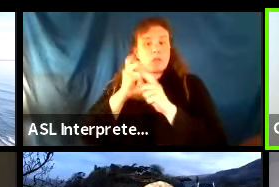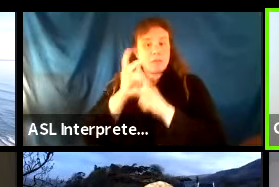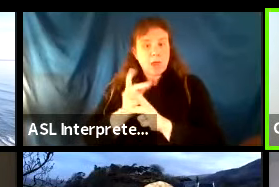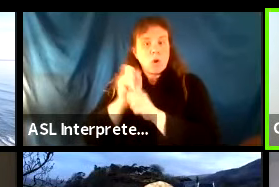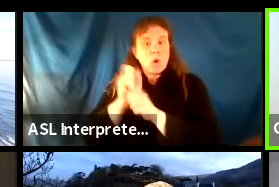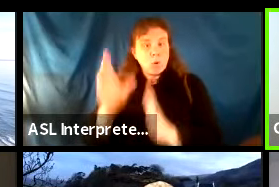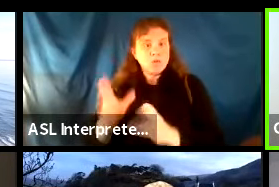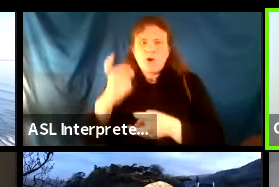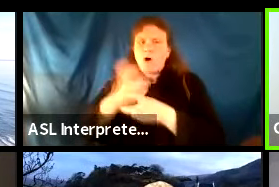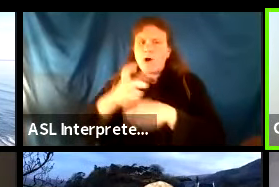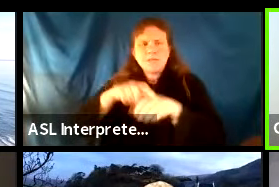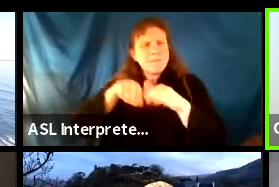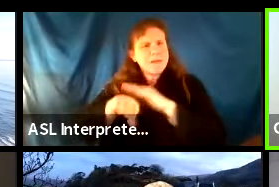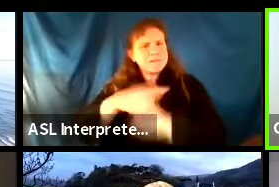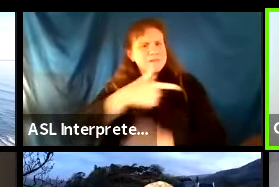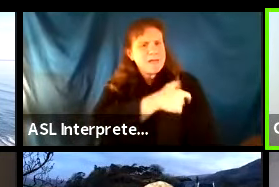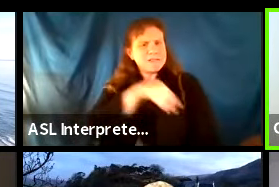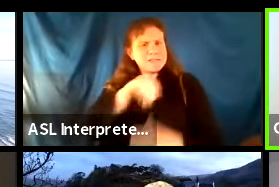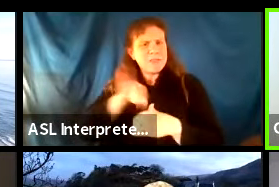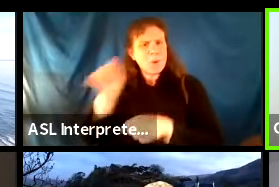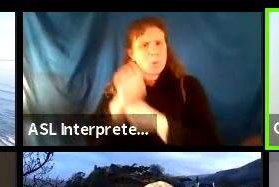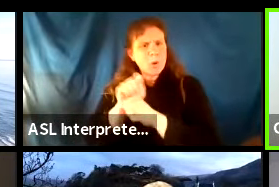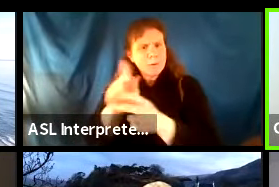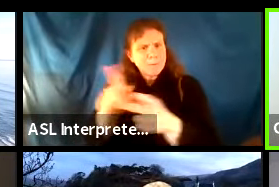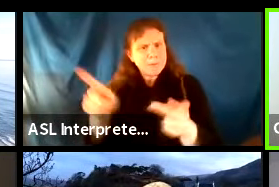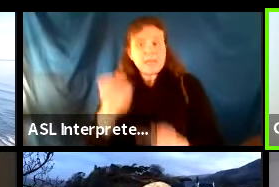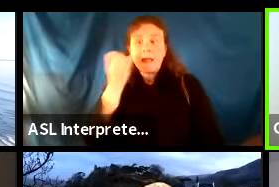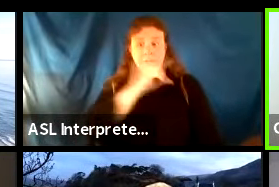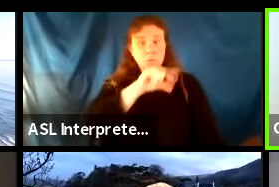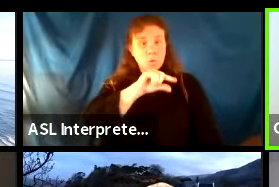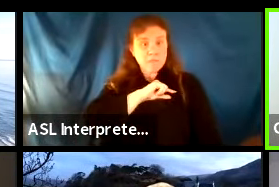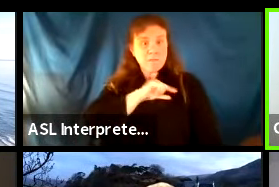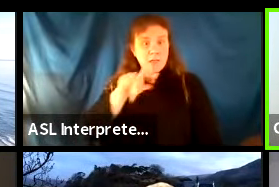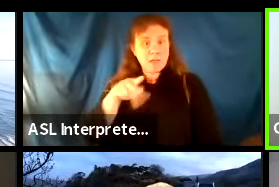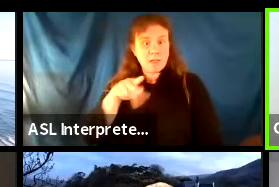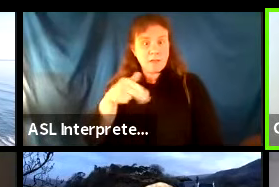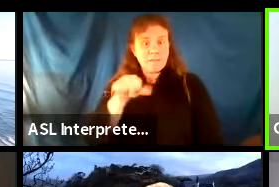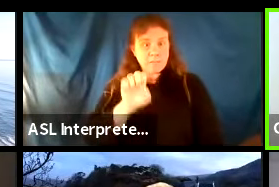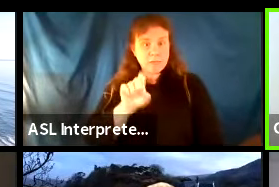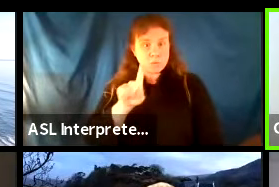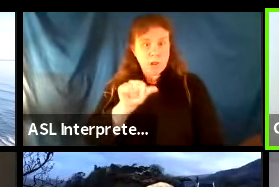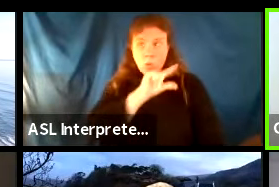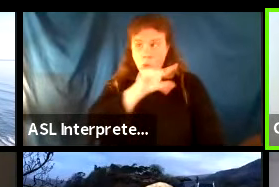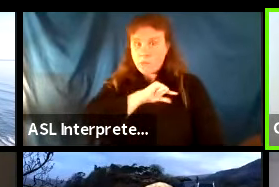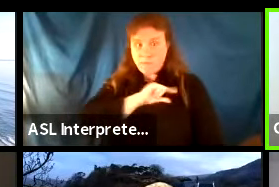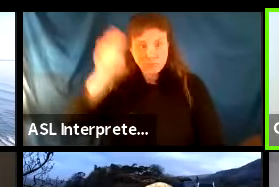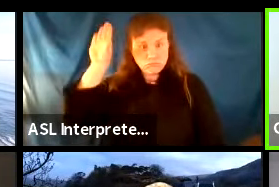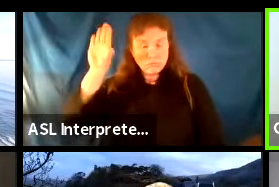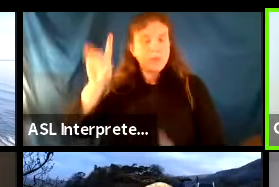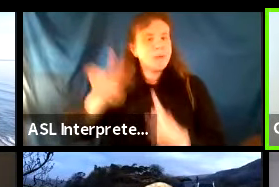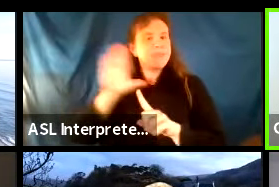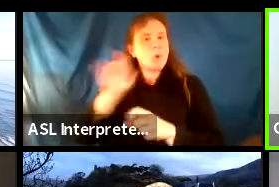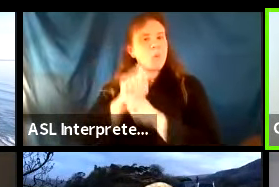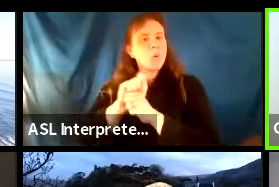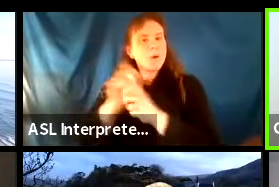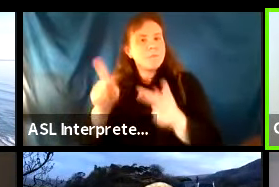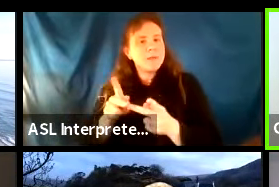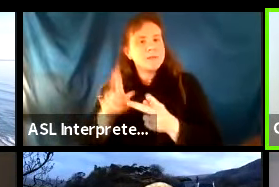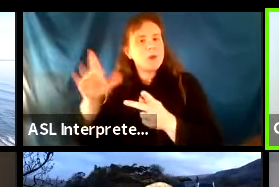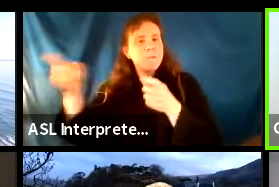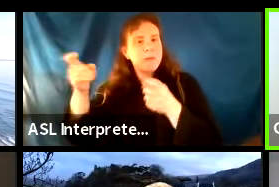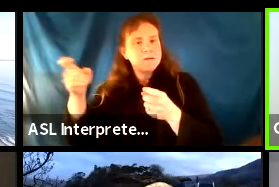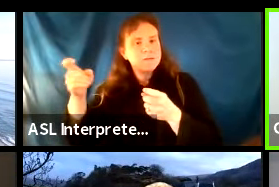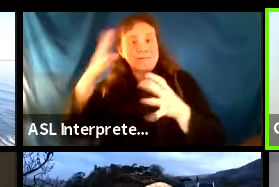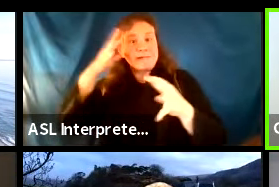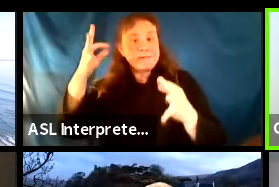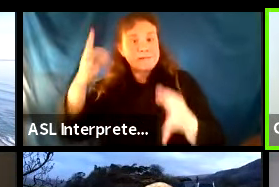in the worksite, even if they qualify in the phase 1A criteria, because the worksite decided or the management decided